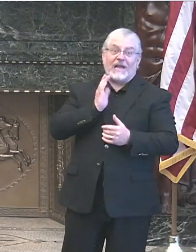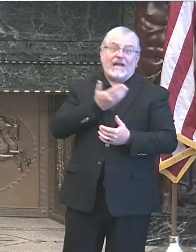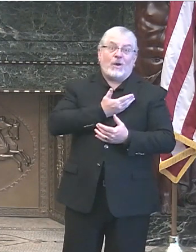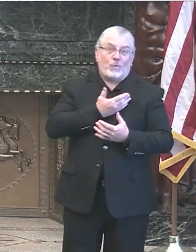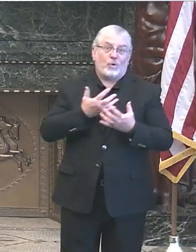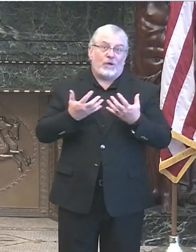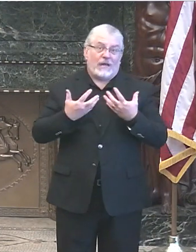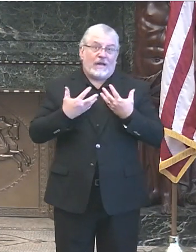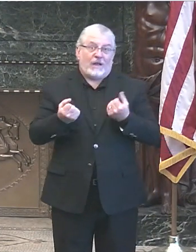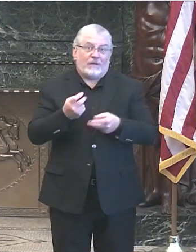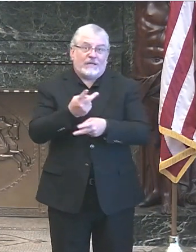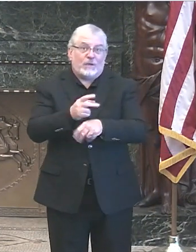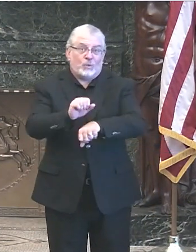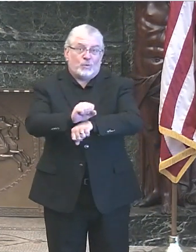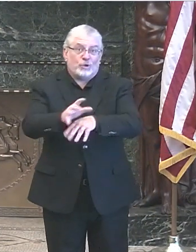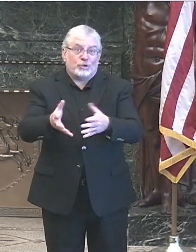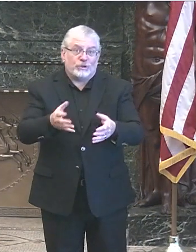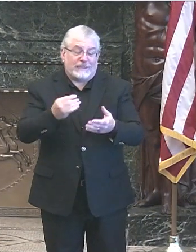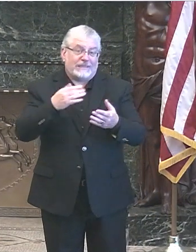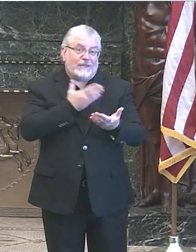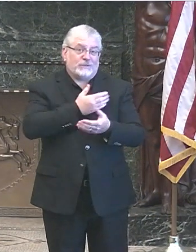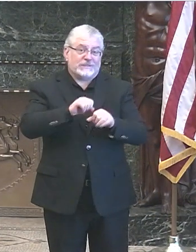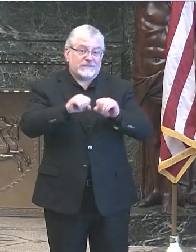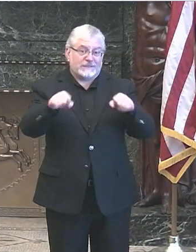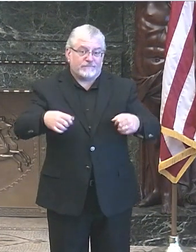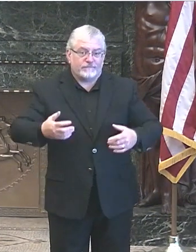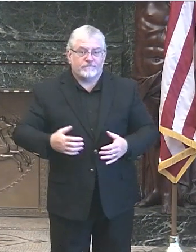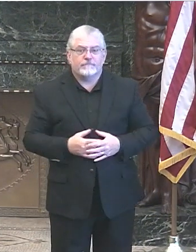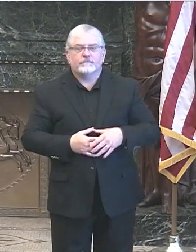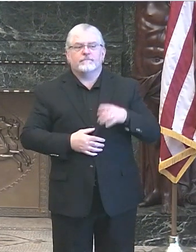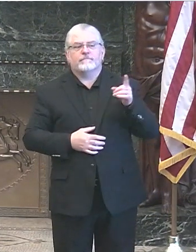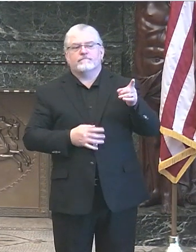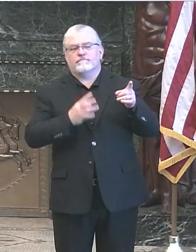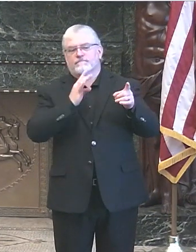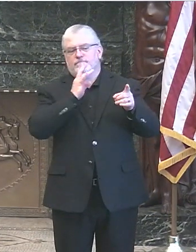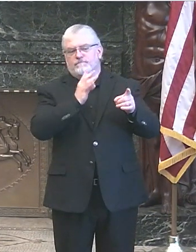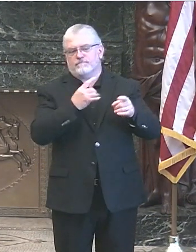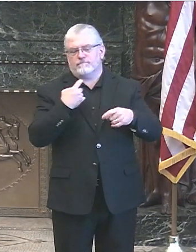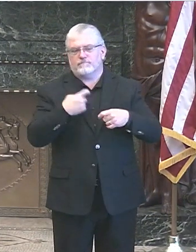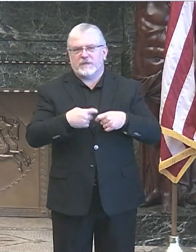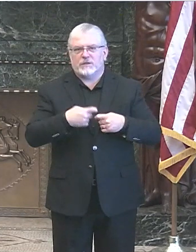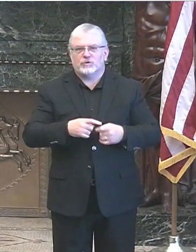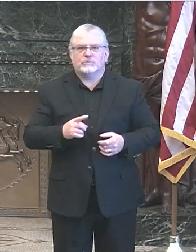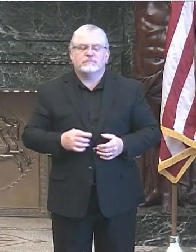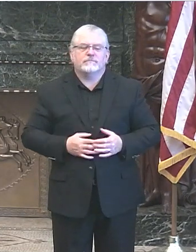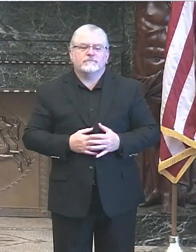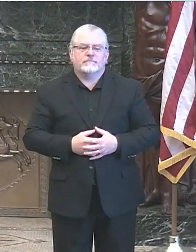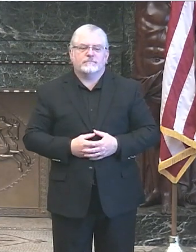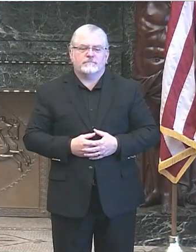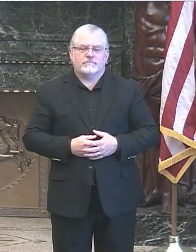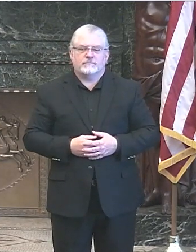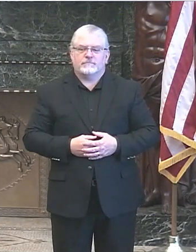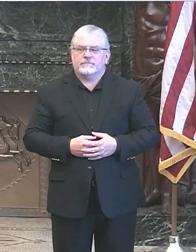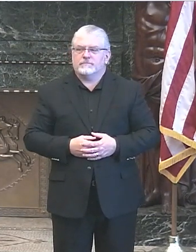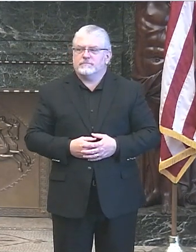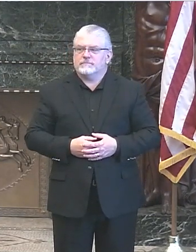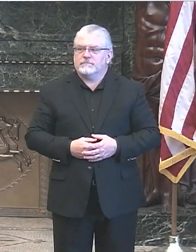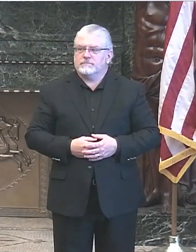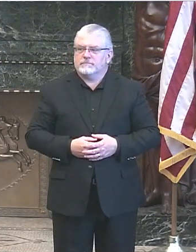Sí, en realidad ordenamos 500,000 de máscaras que se iban a distribuir no solamente para nuestro plantel en la